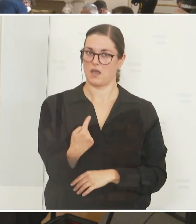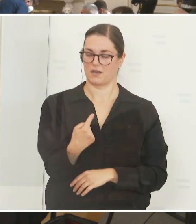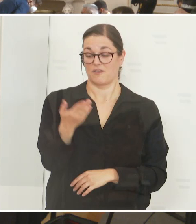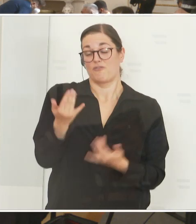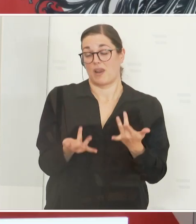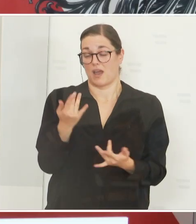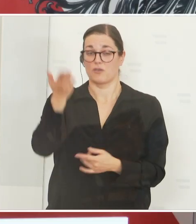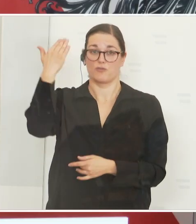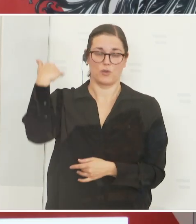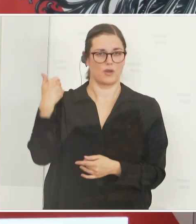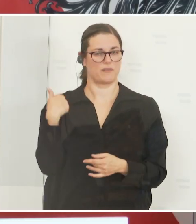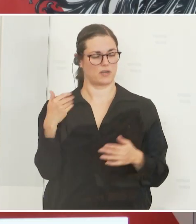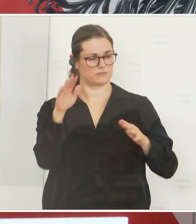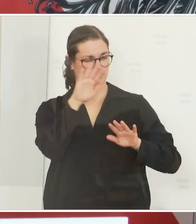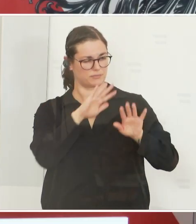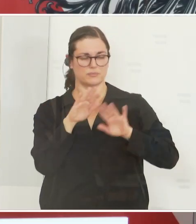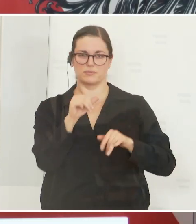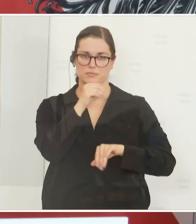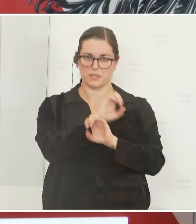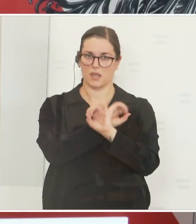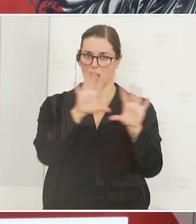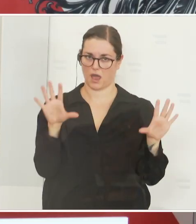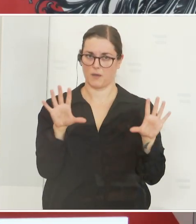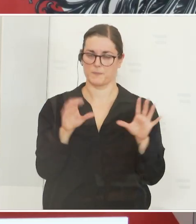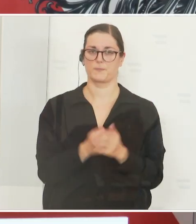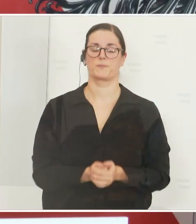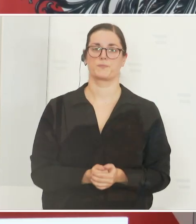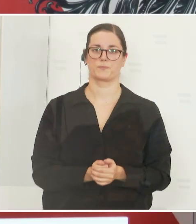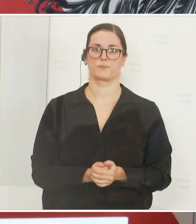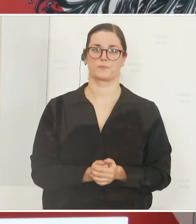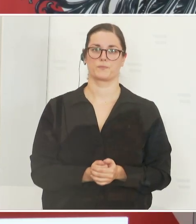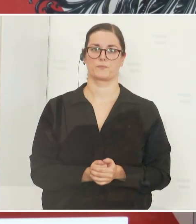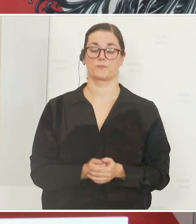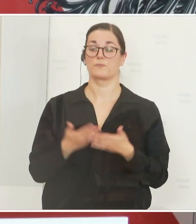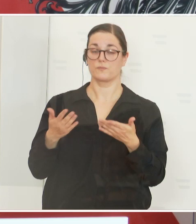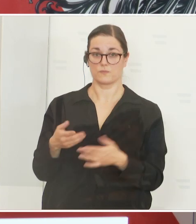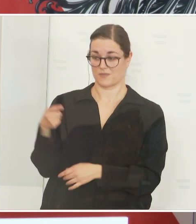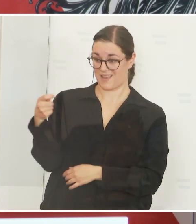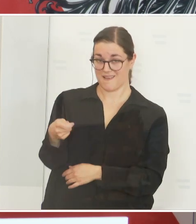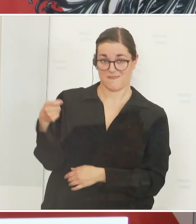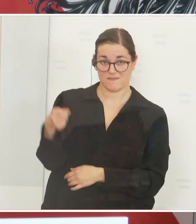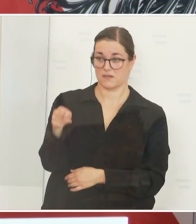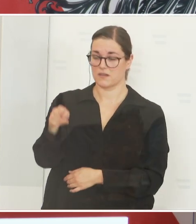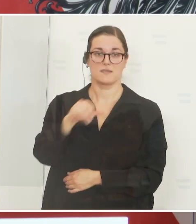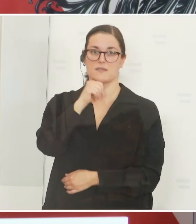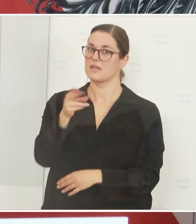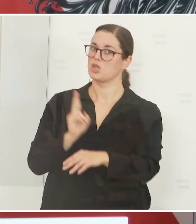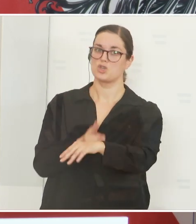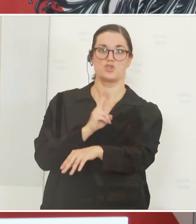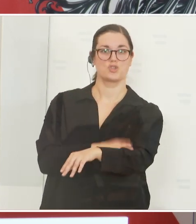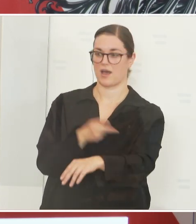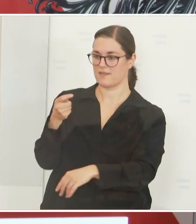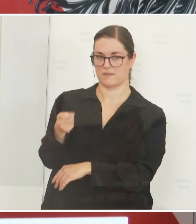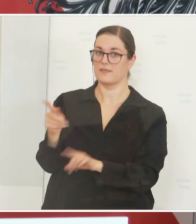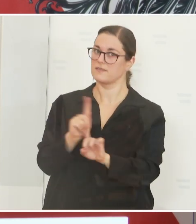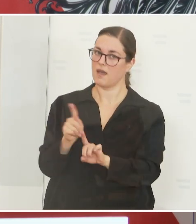been blurred a little bit in the public perception. The investment are not state investments, private companies investing there. So